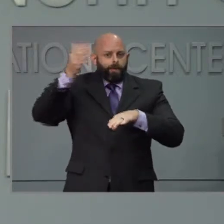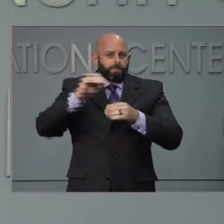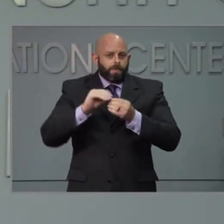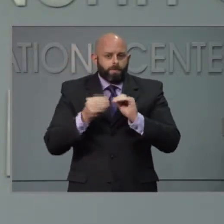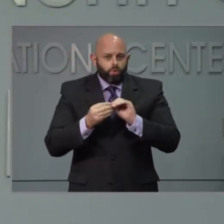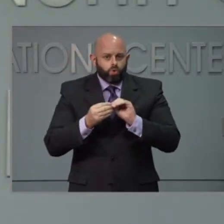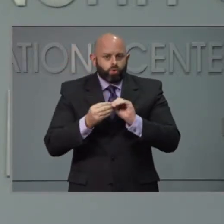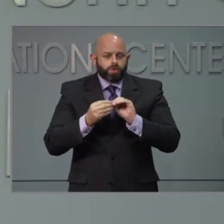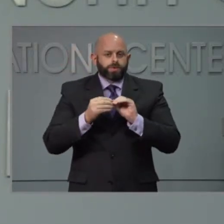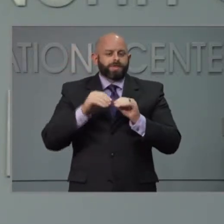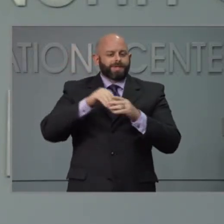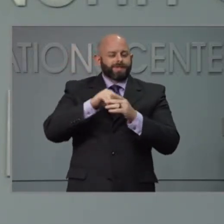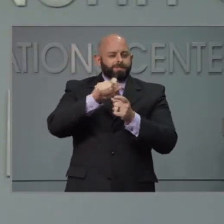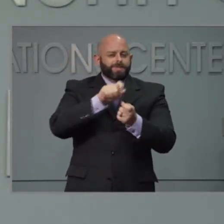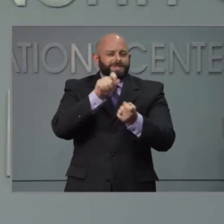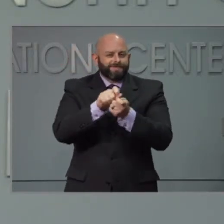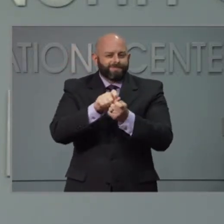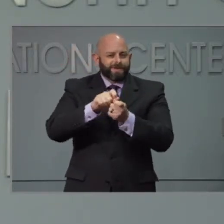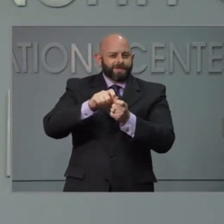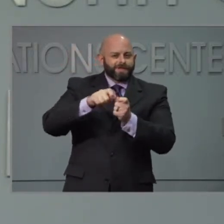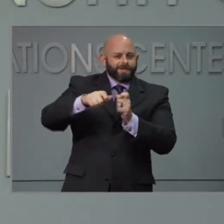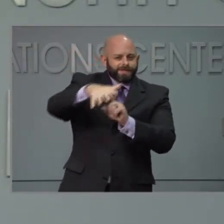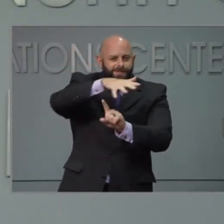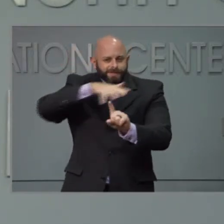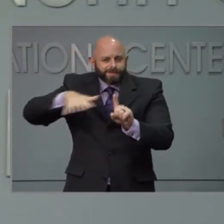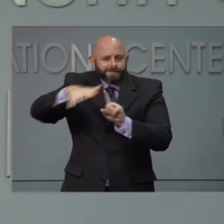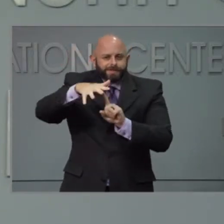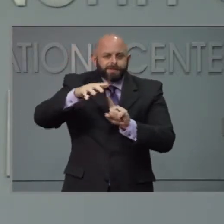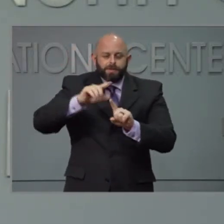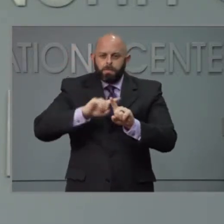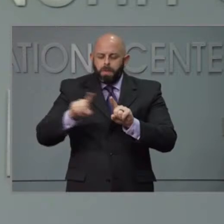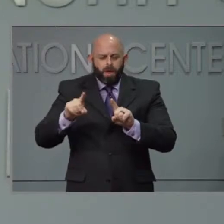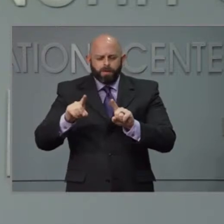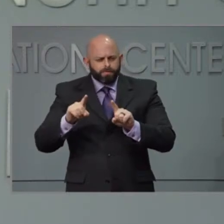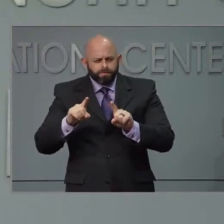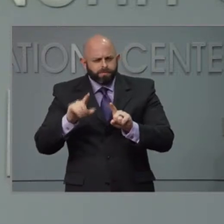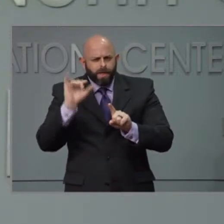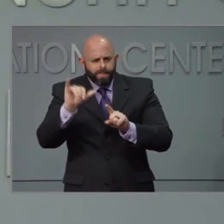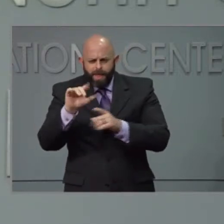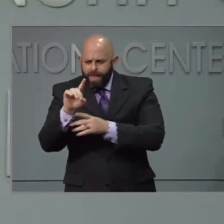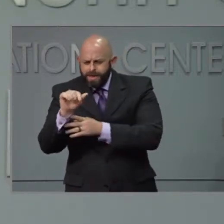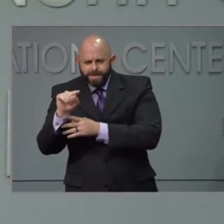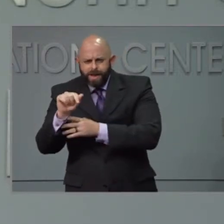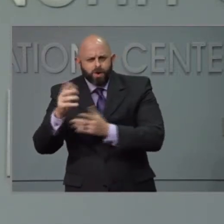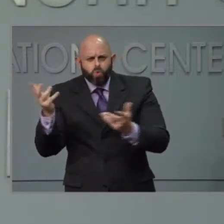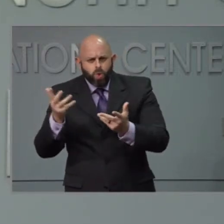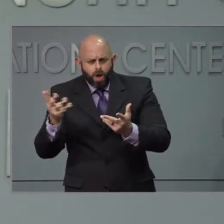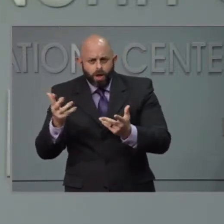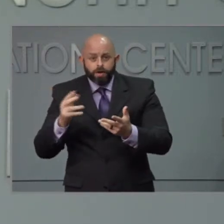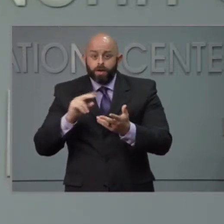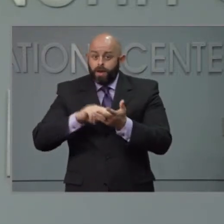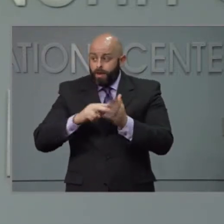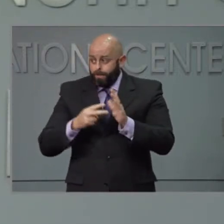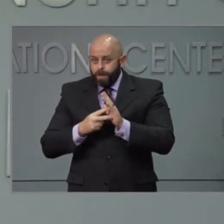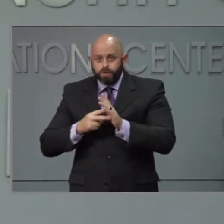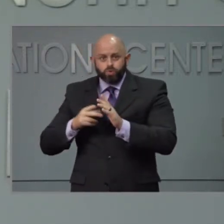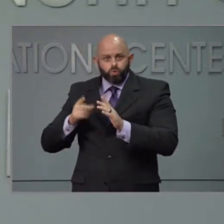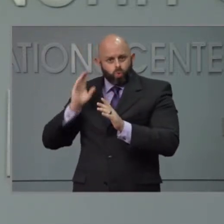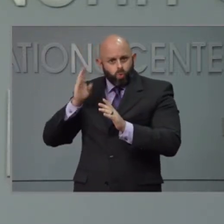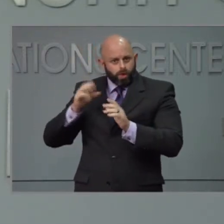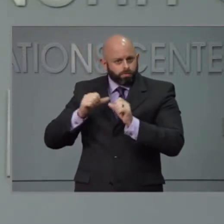what that specific data is. And several health leaders are pointing to things like restrictions, maybe people just getting tired about